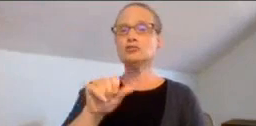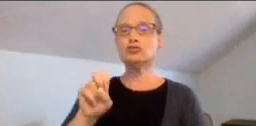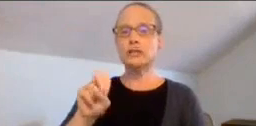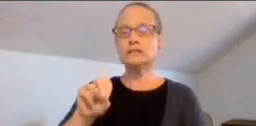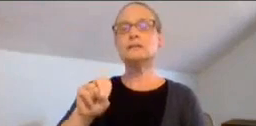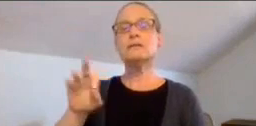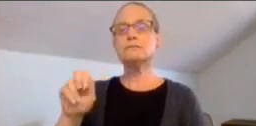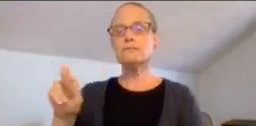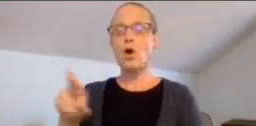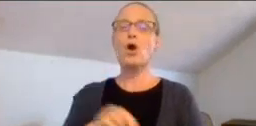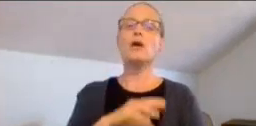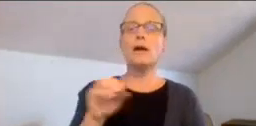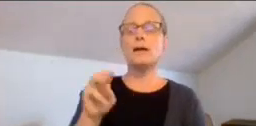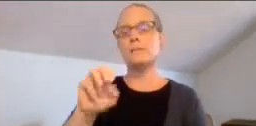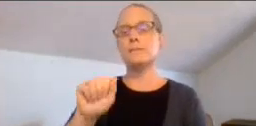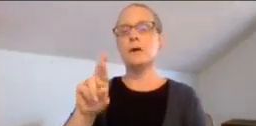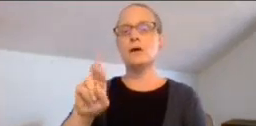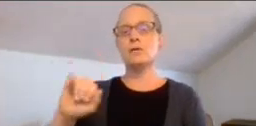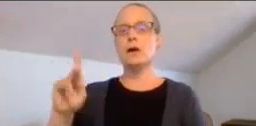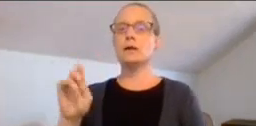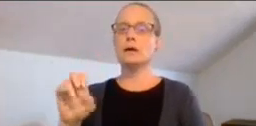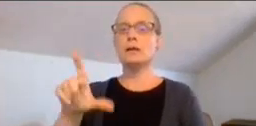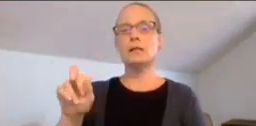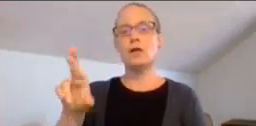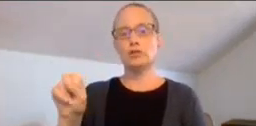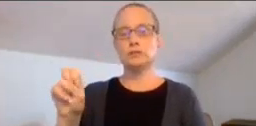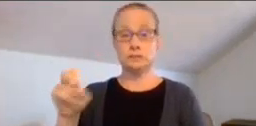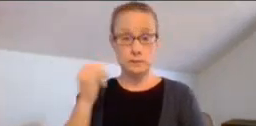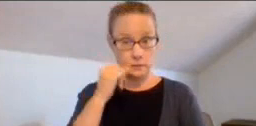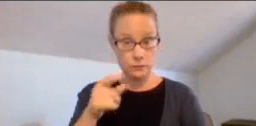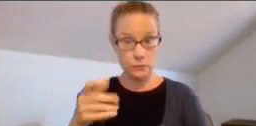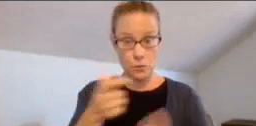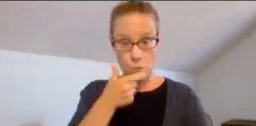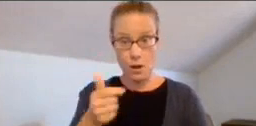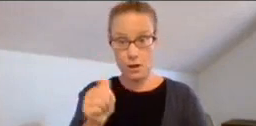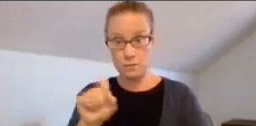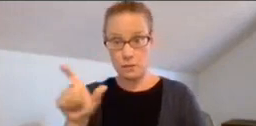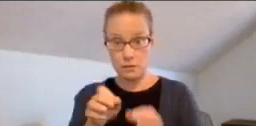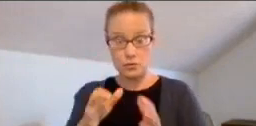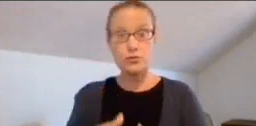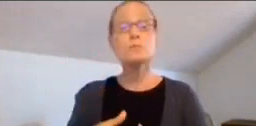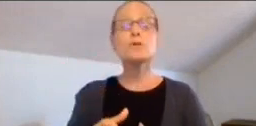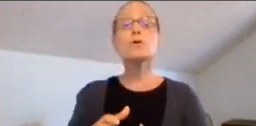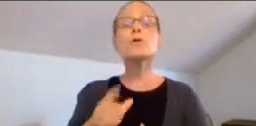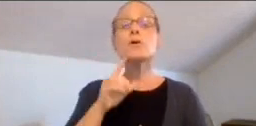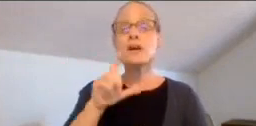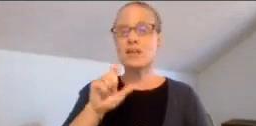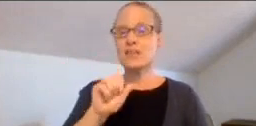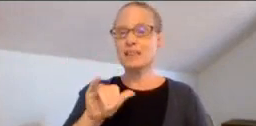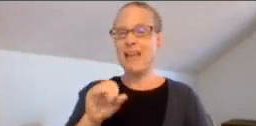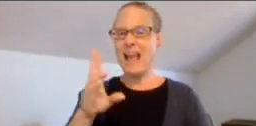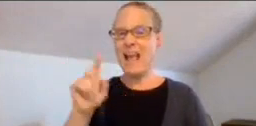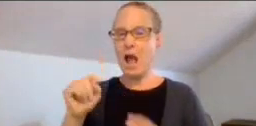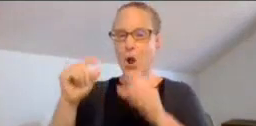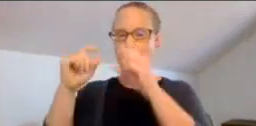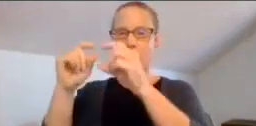Marika Larson. To view American Sign Language interpretation, go to the layout in the upper right-hand